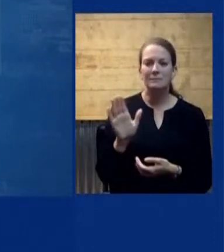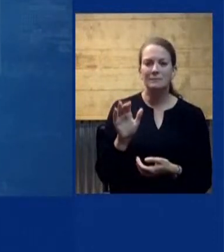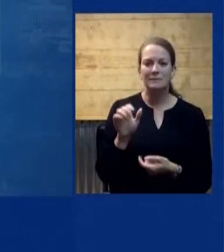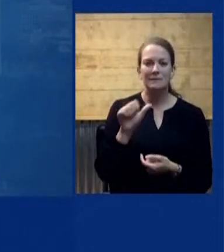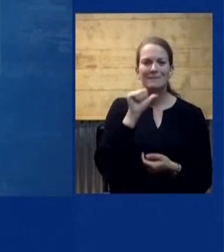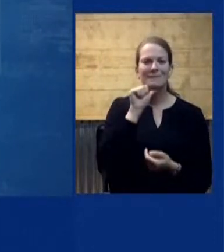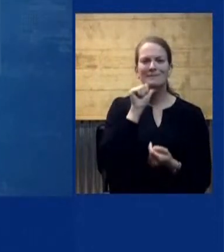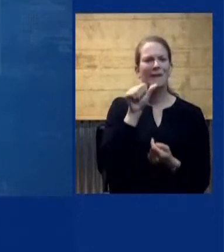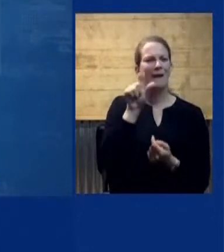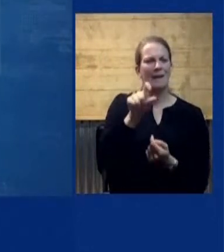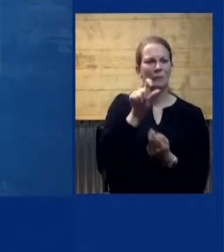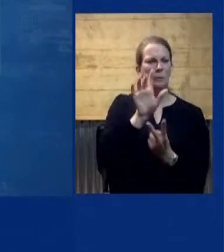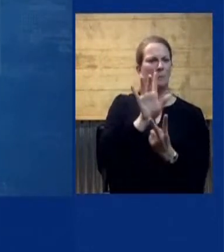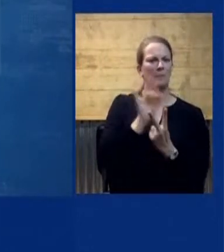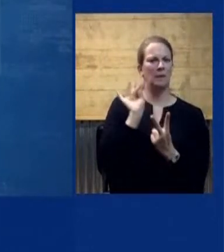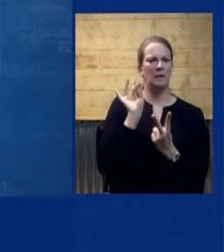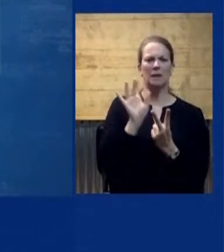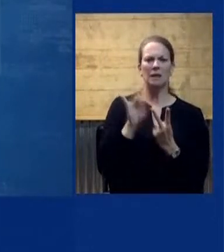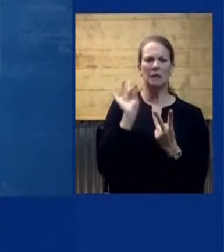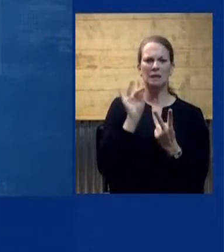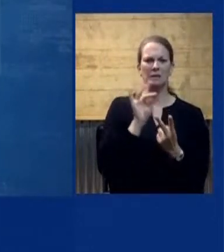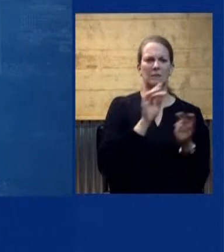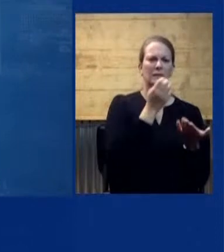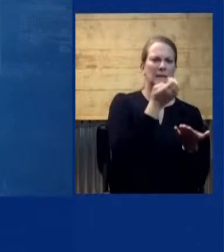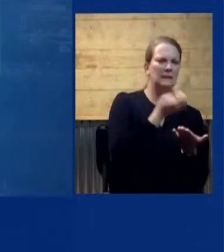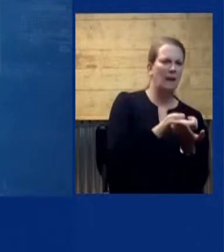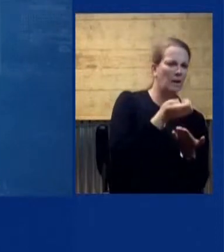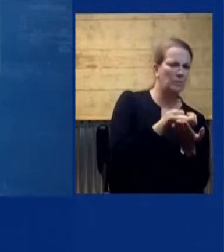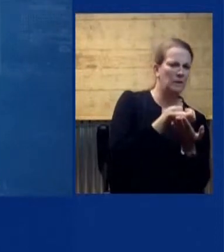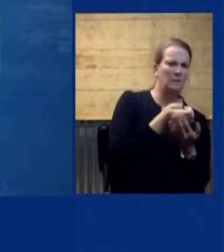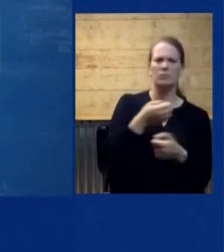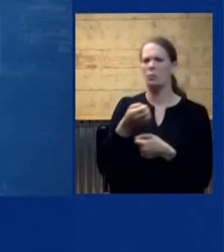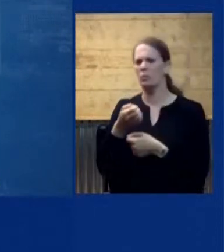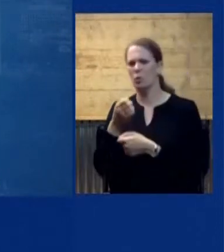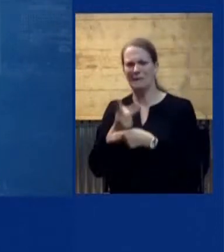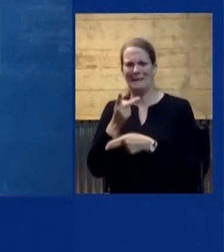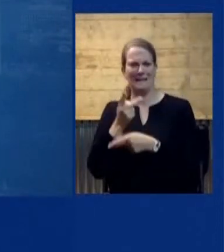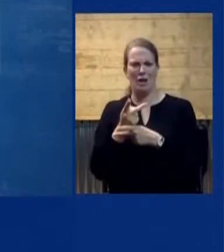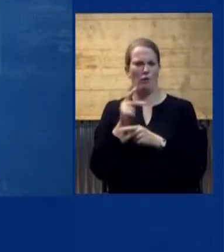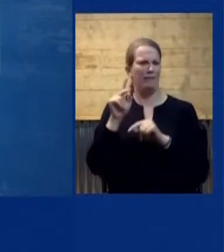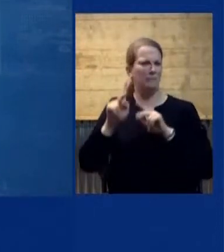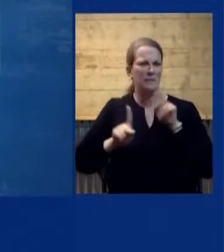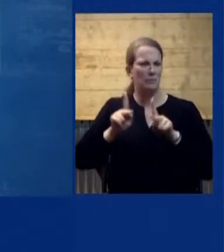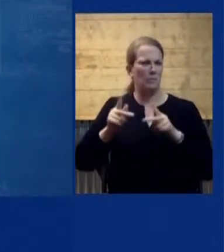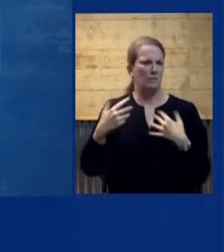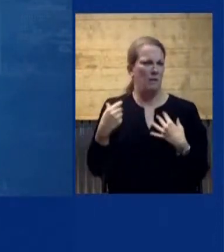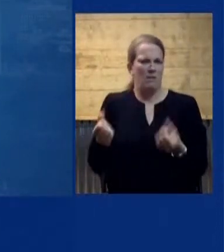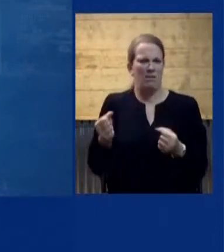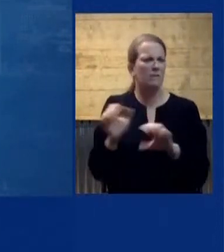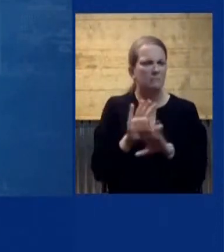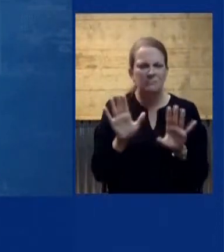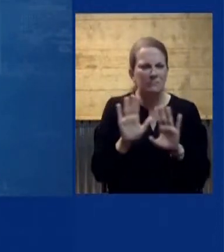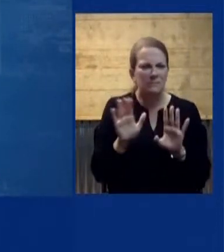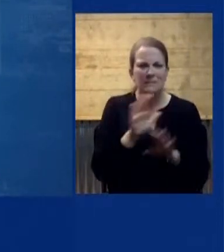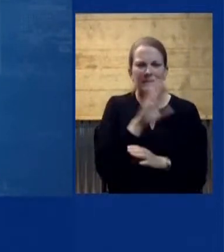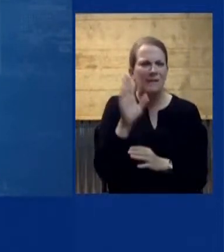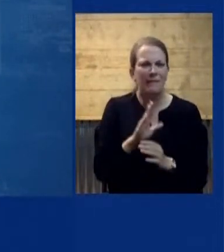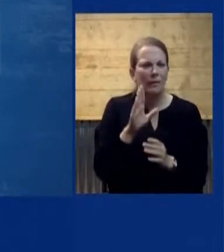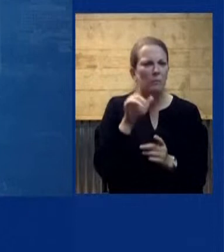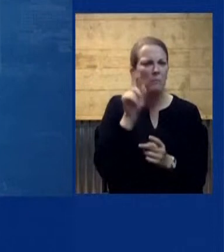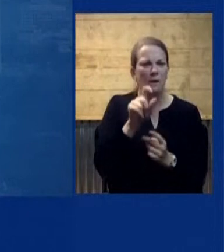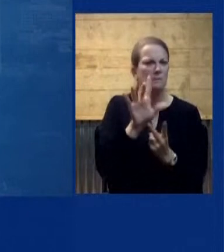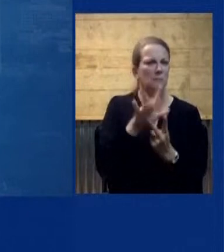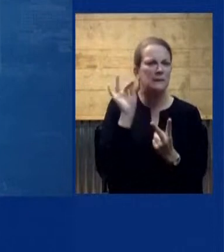choice between reopen the economy or take care of public health. It was never a choice between reopen